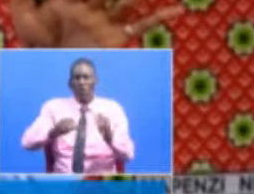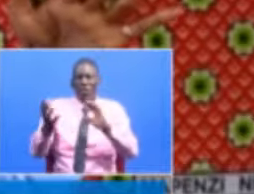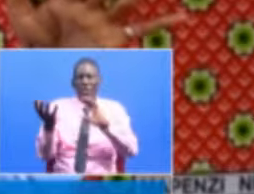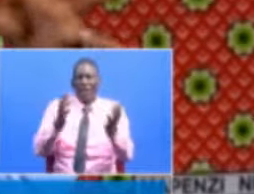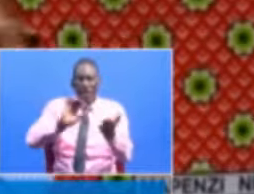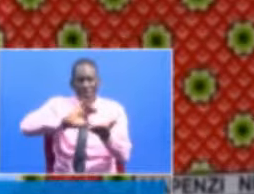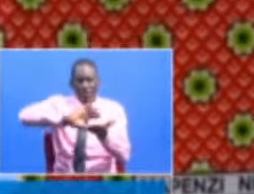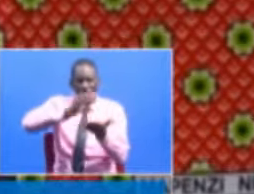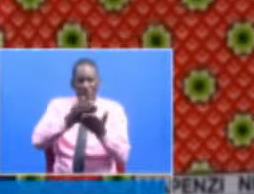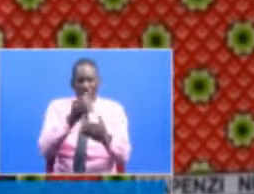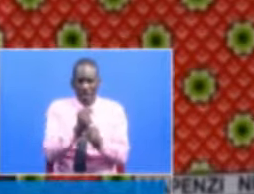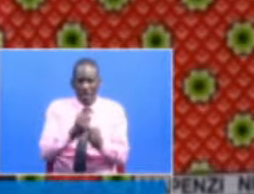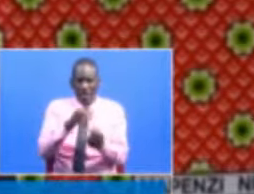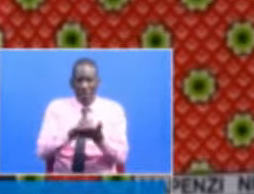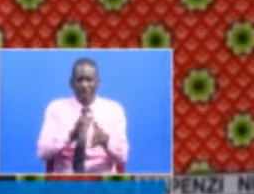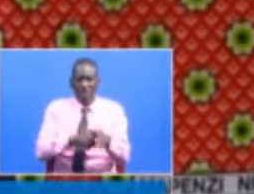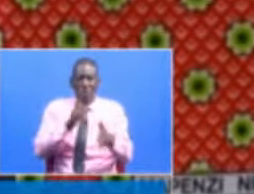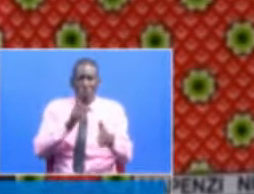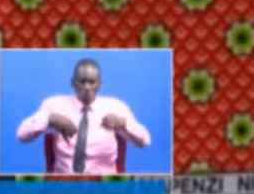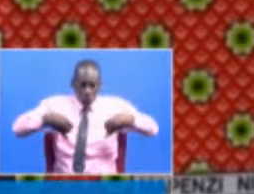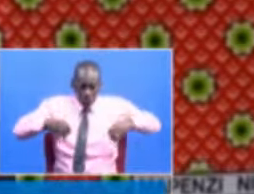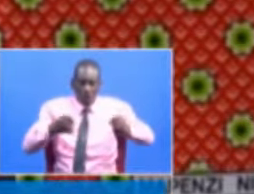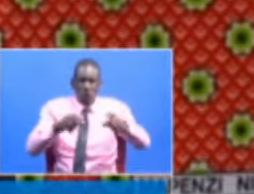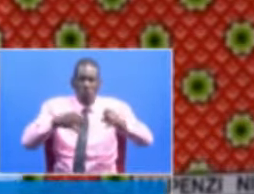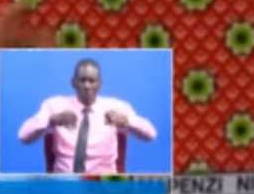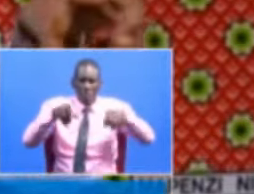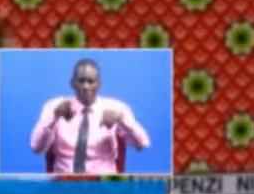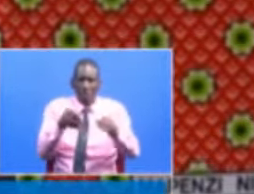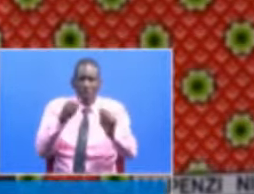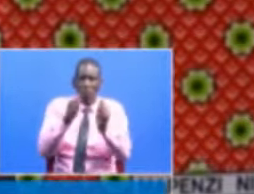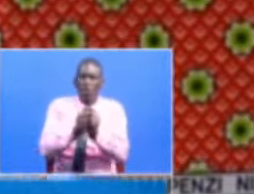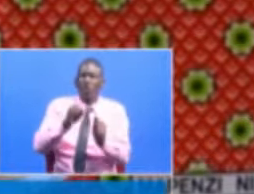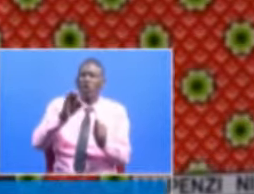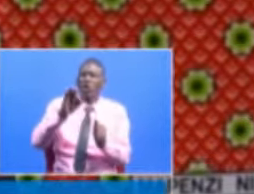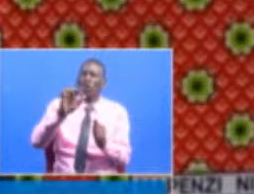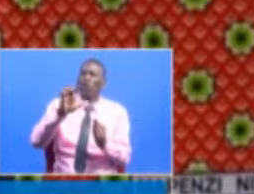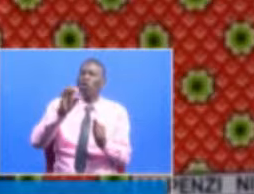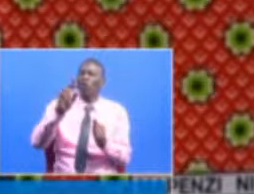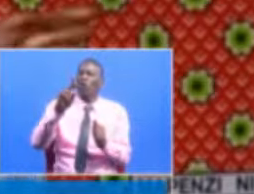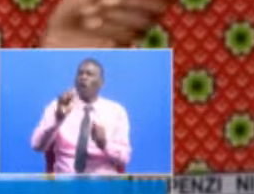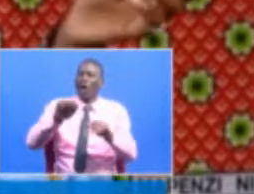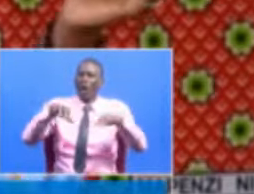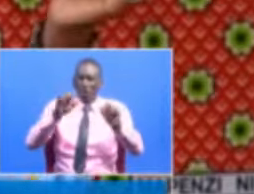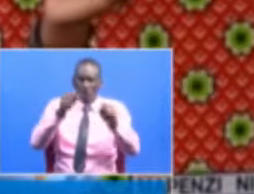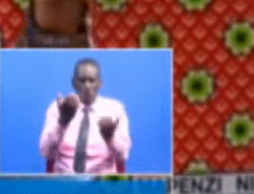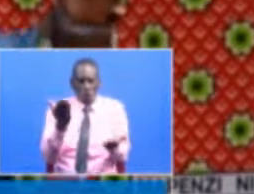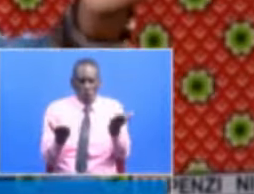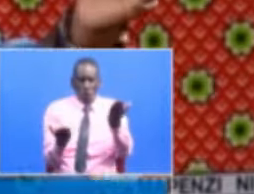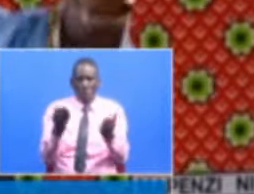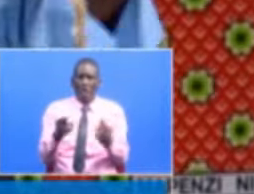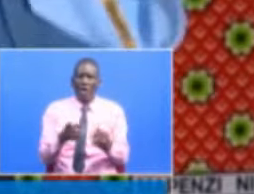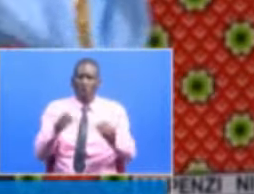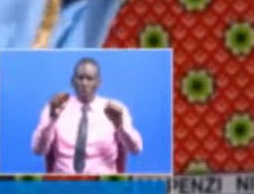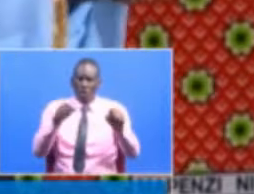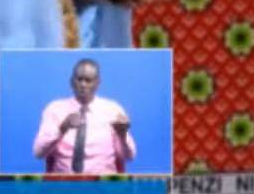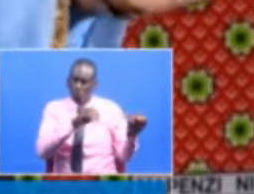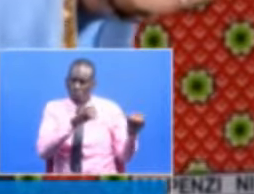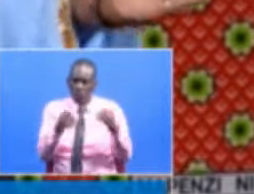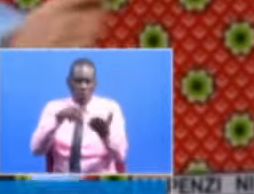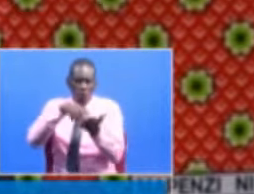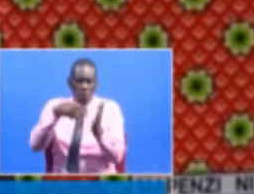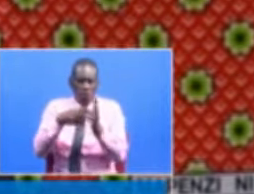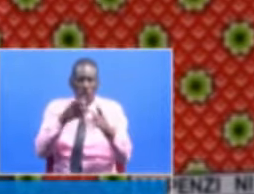then and what you're trying to implement here with FLOCA, how do they compare? Have you been able to move projects from that